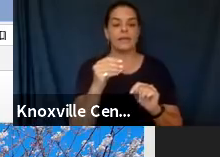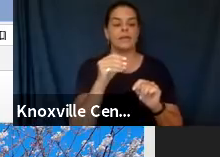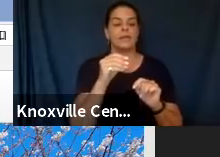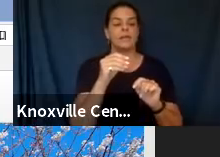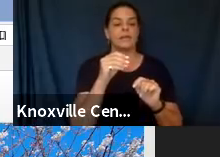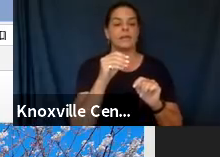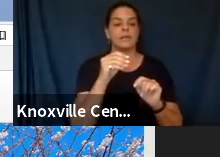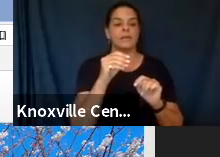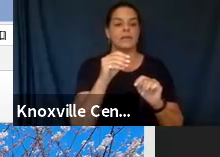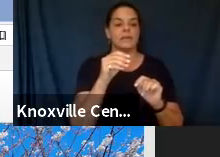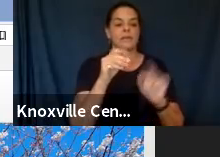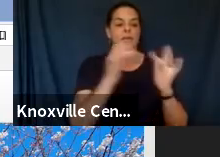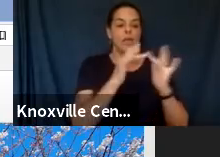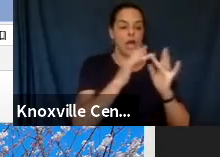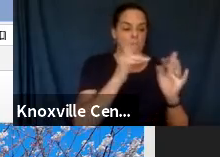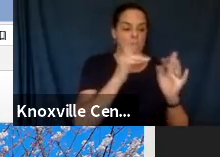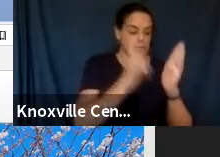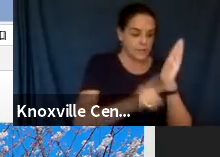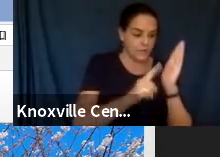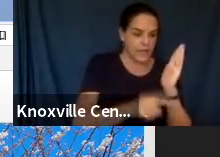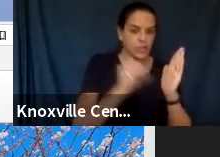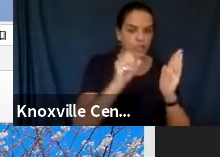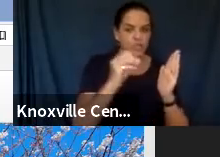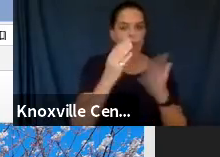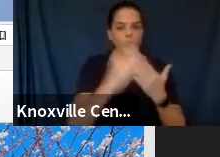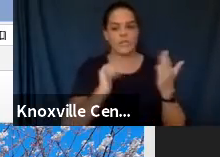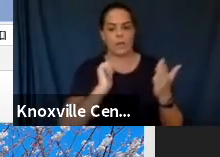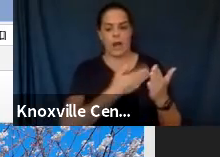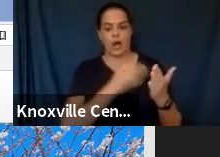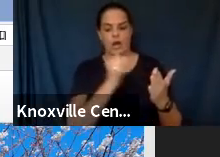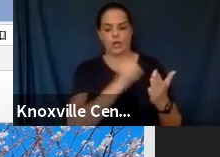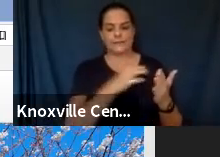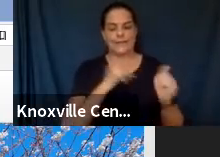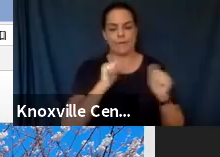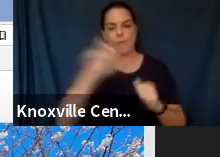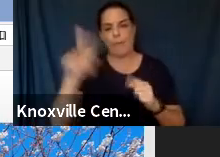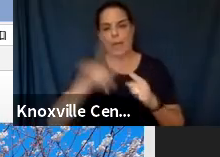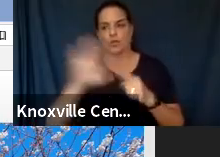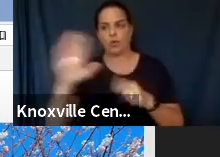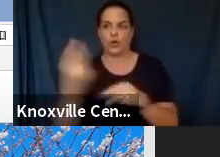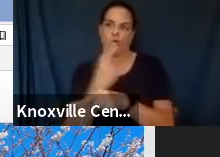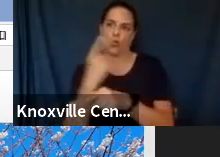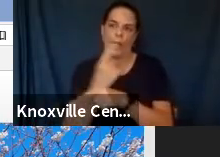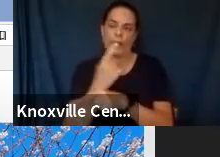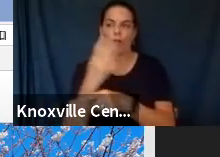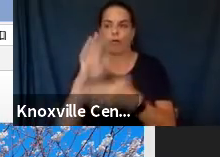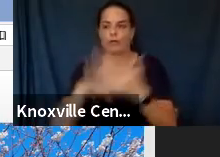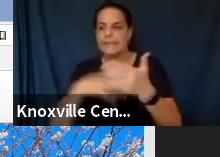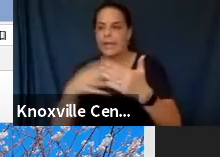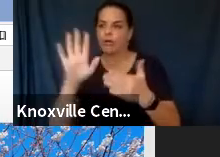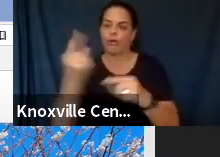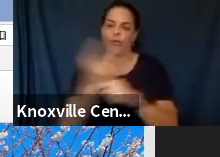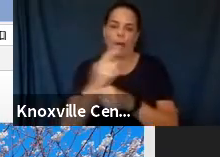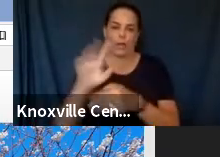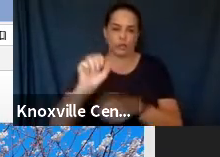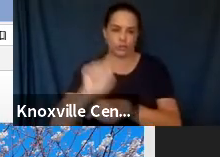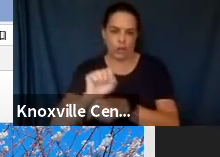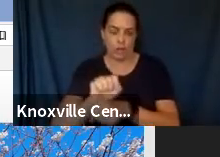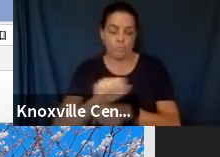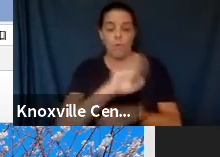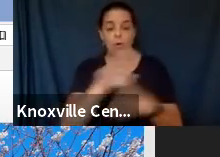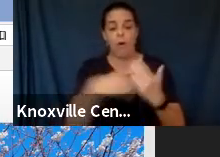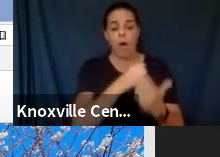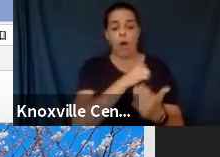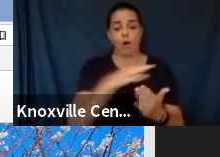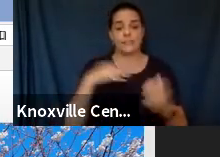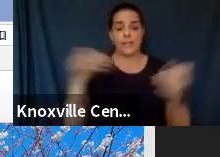again, go back to some of the regular jobs and for some folks, even back to a little more regular schedule. All of the staff we're bringing on will be expected,